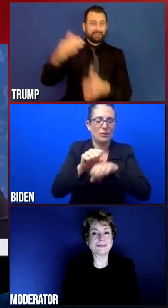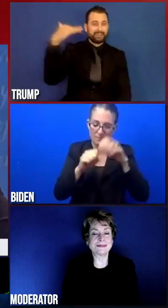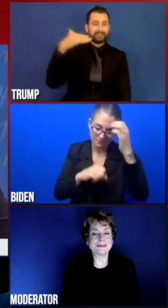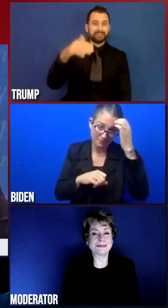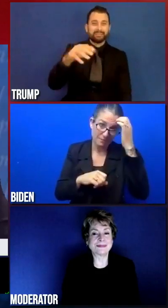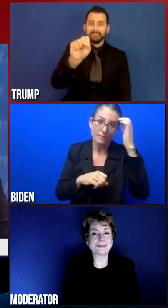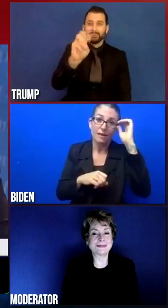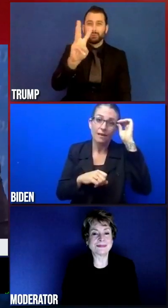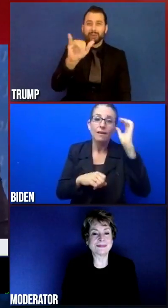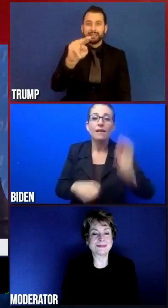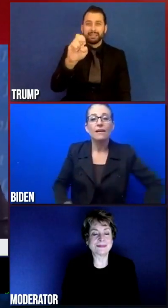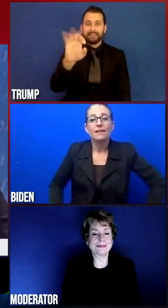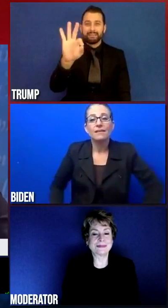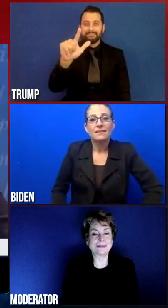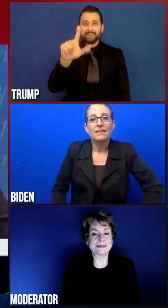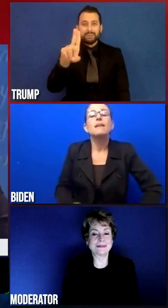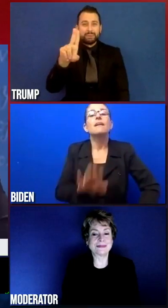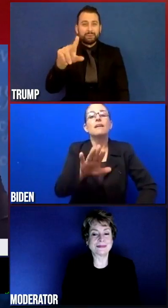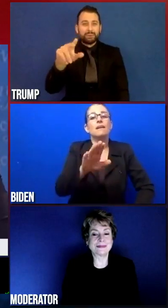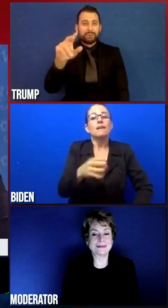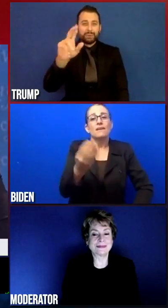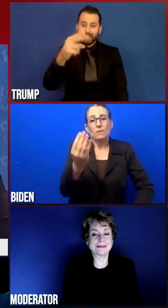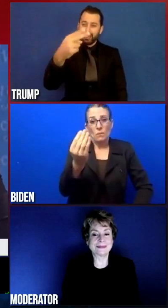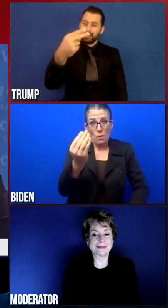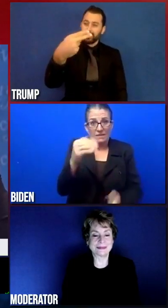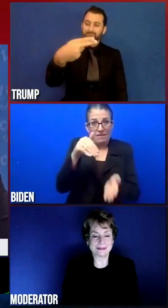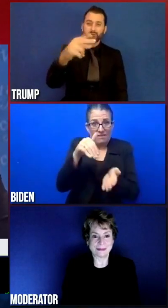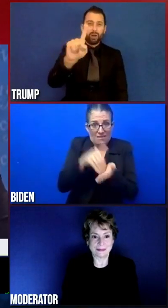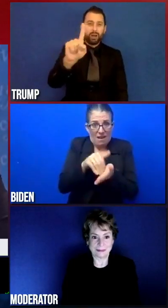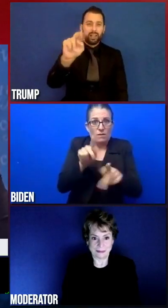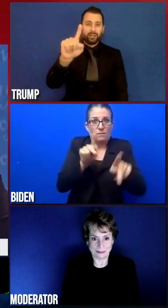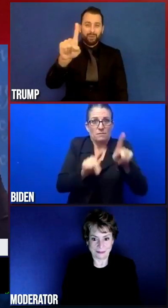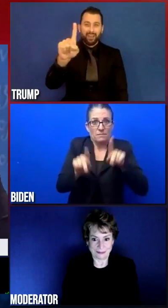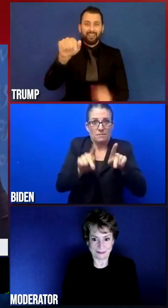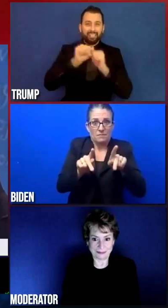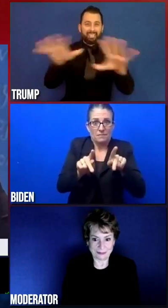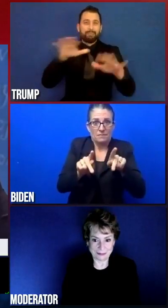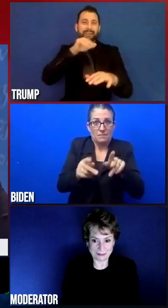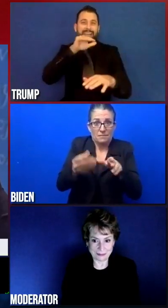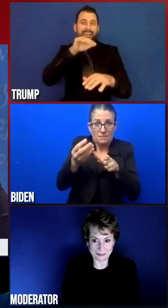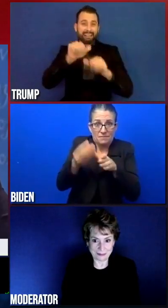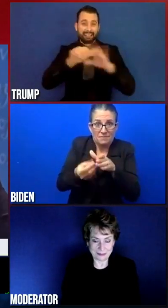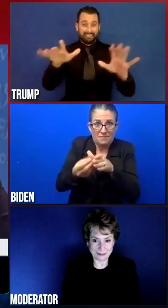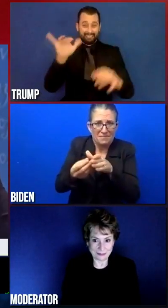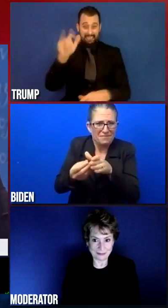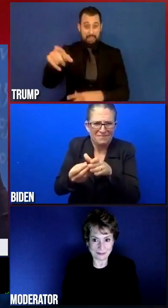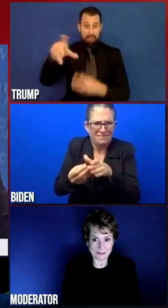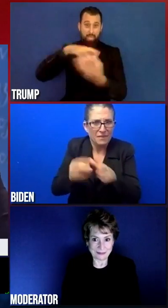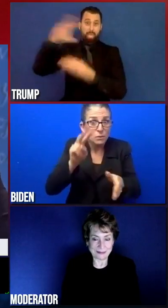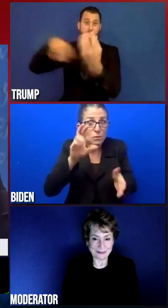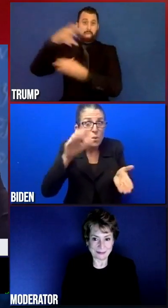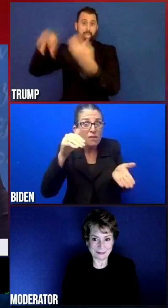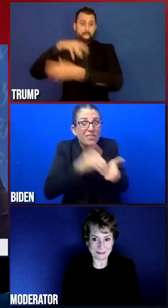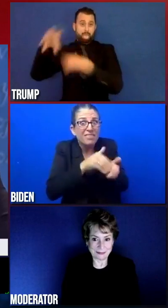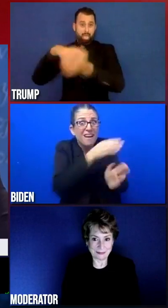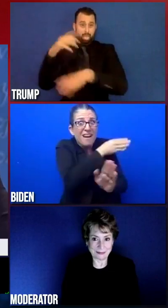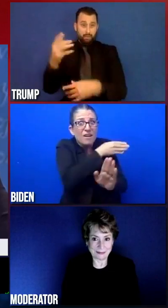disaster. 14,000 people died, not 200,000. There was no economic recession. Sir, you made a there was no